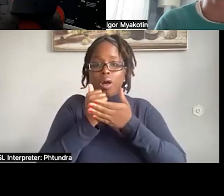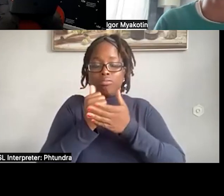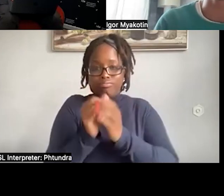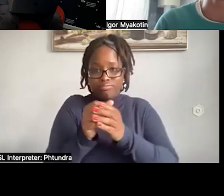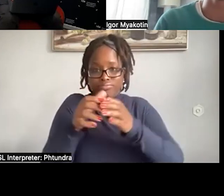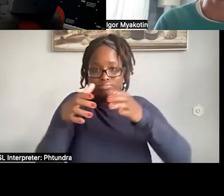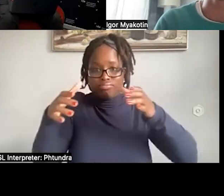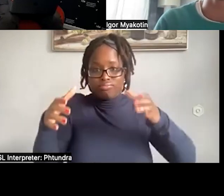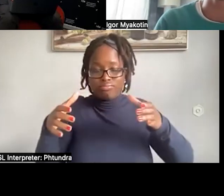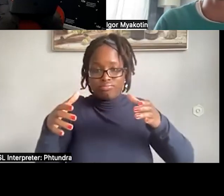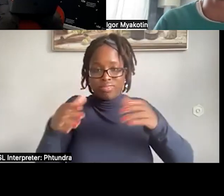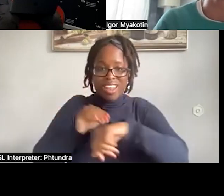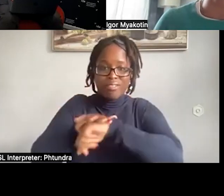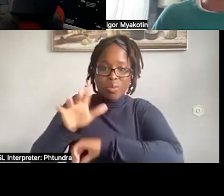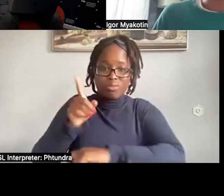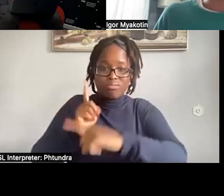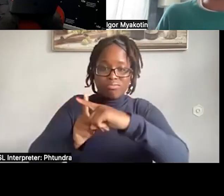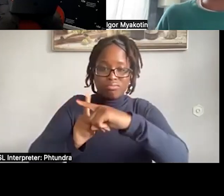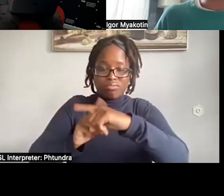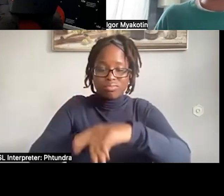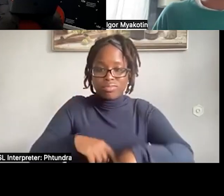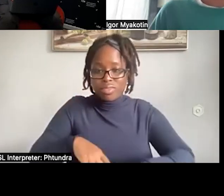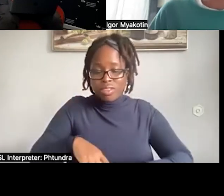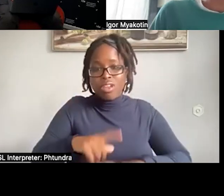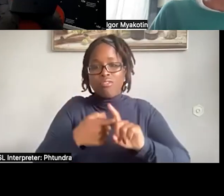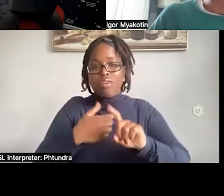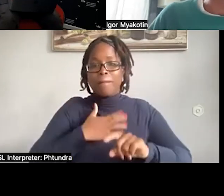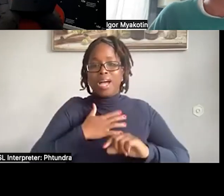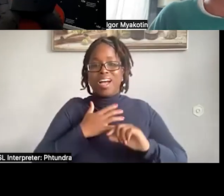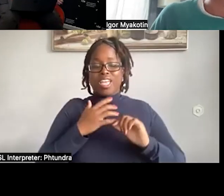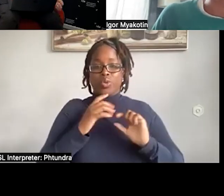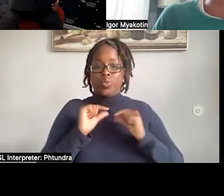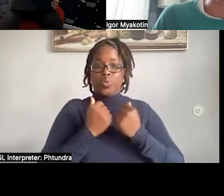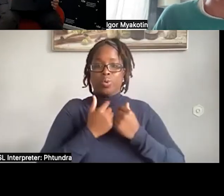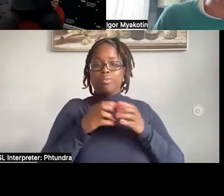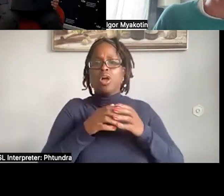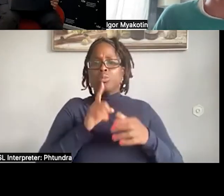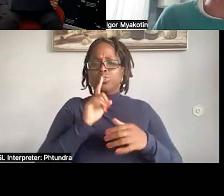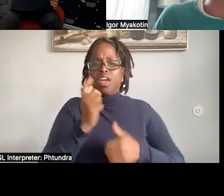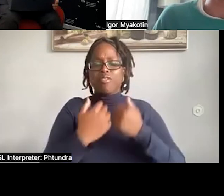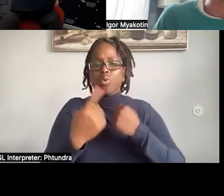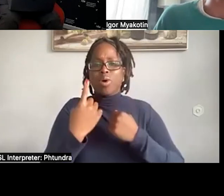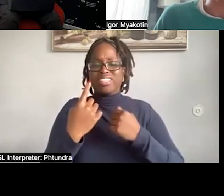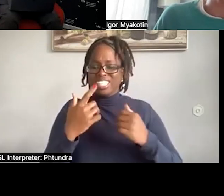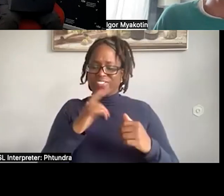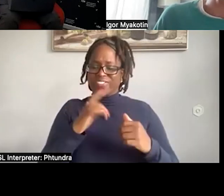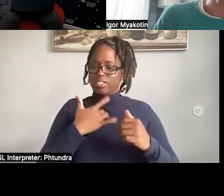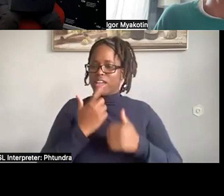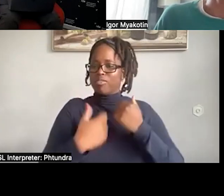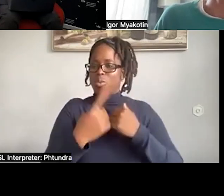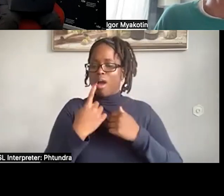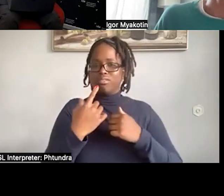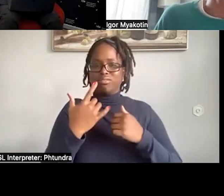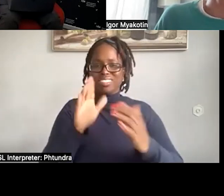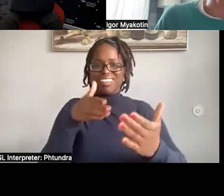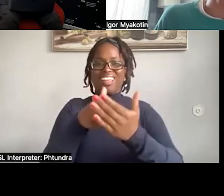From my circle, for sure, everybody's against the war, but right now it's not helping.